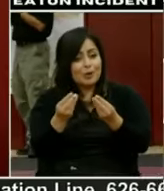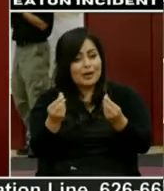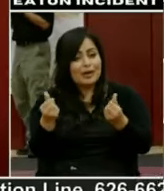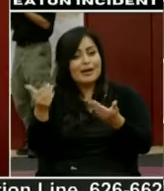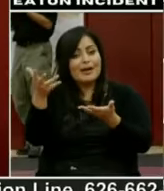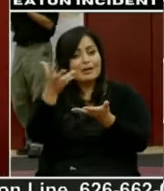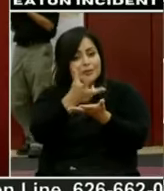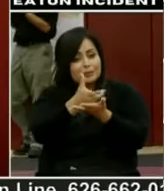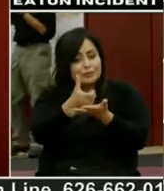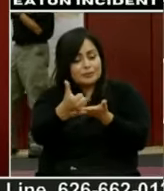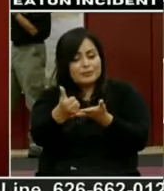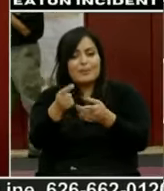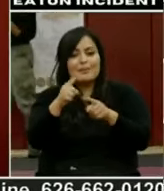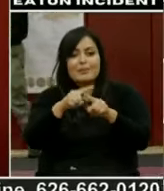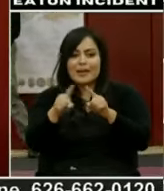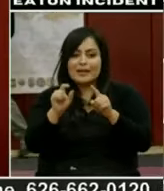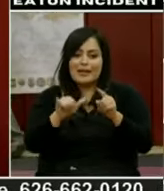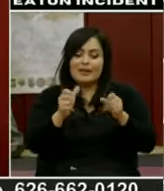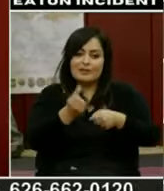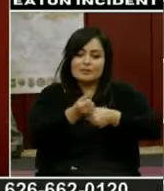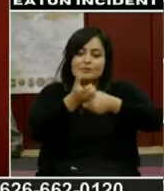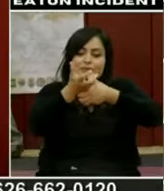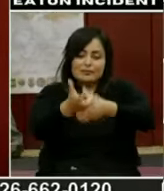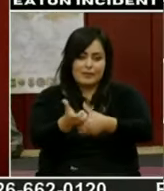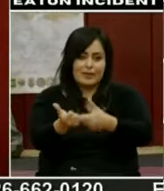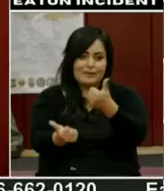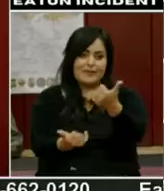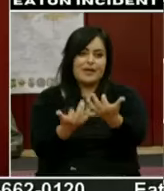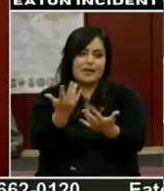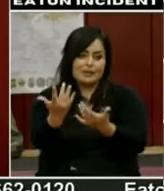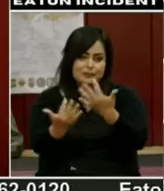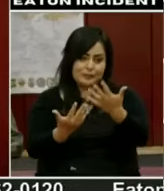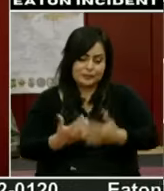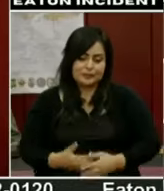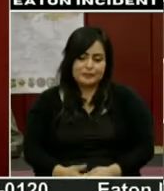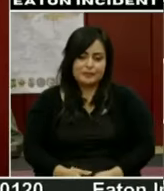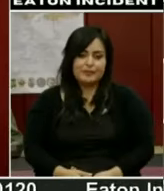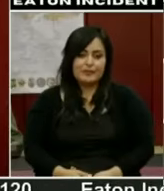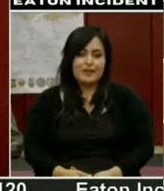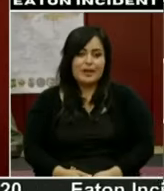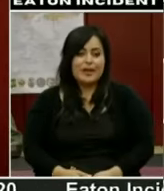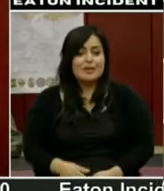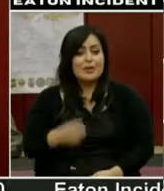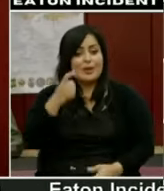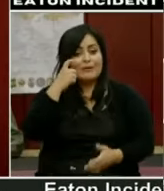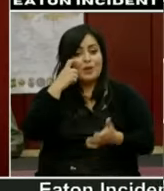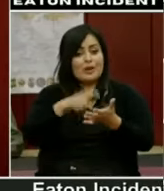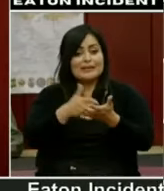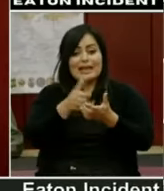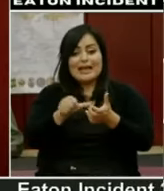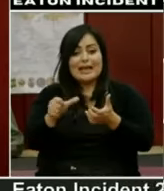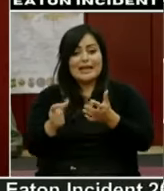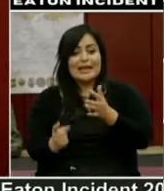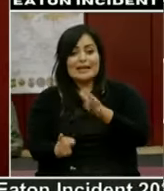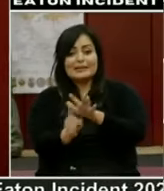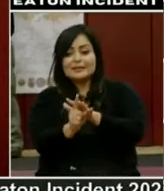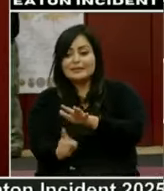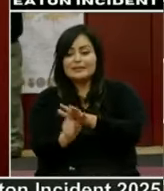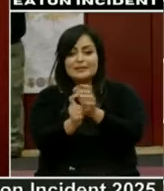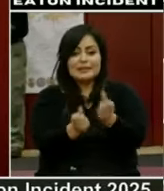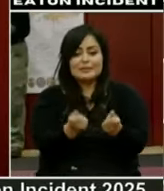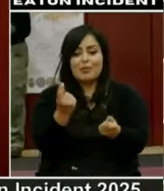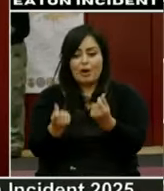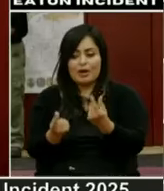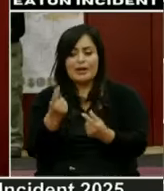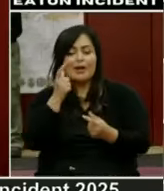But that is a potential source on this fire and if we saw any spotting, we would expect it to go in this direction.